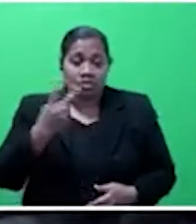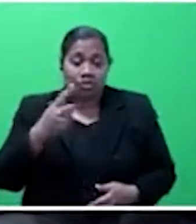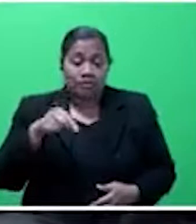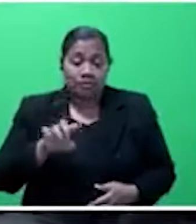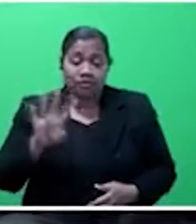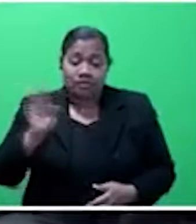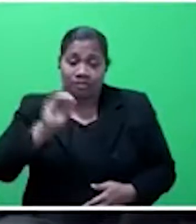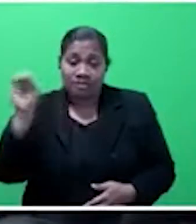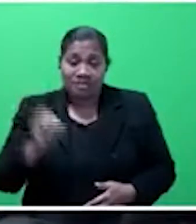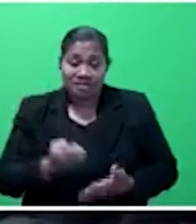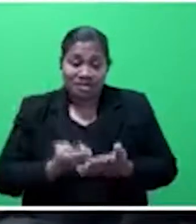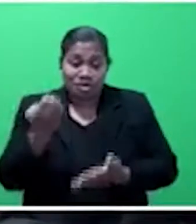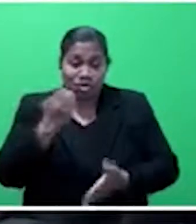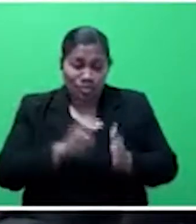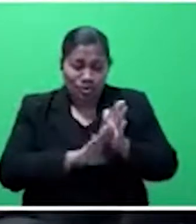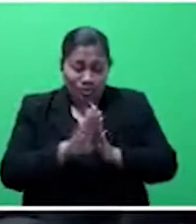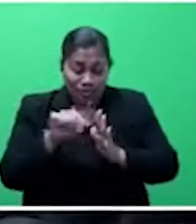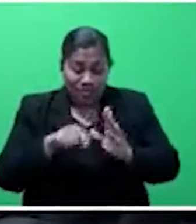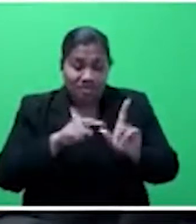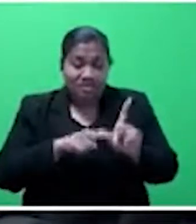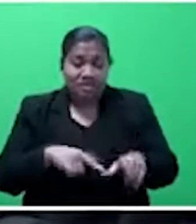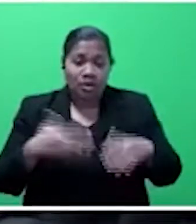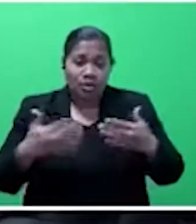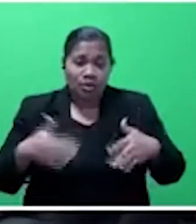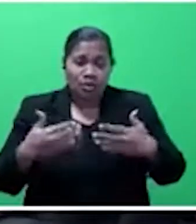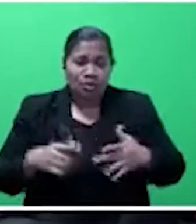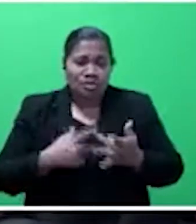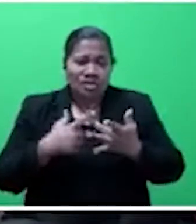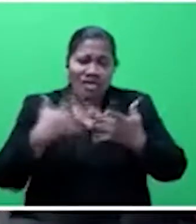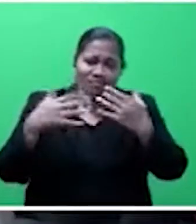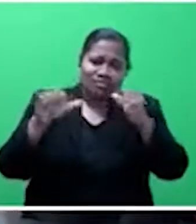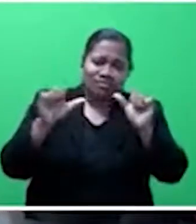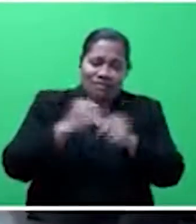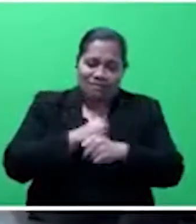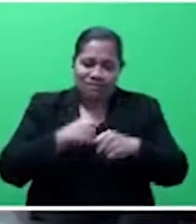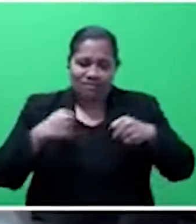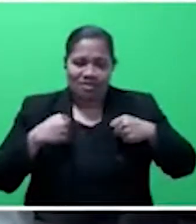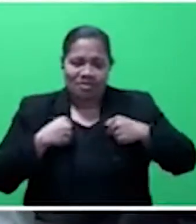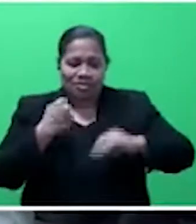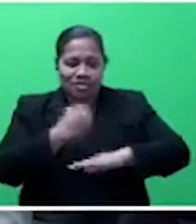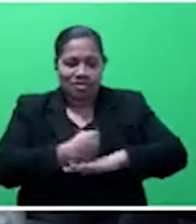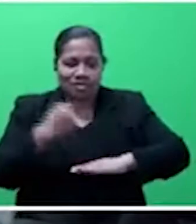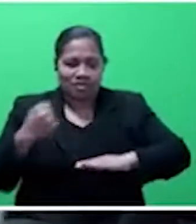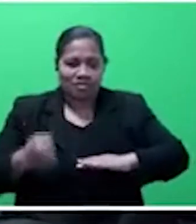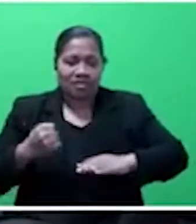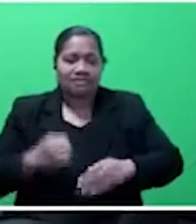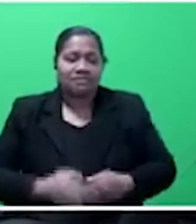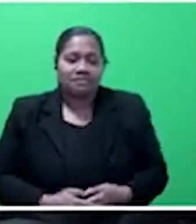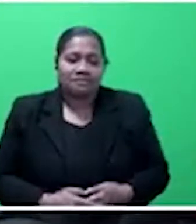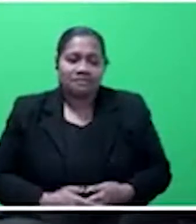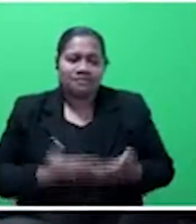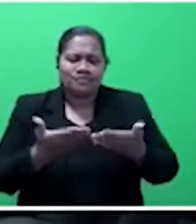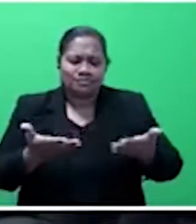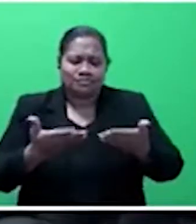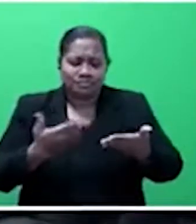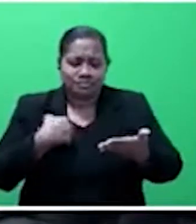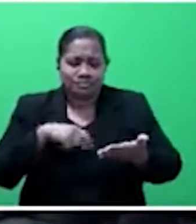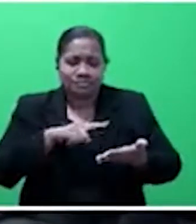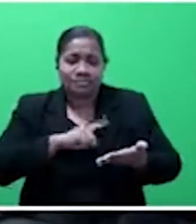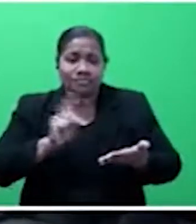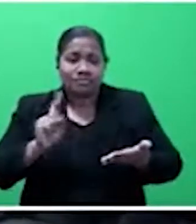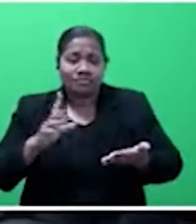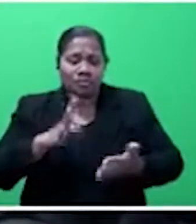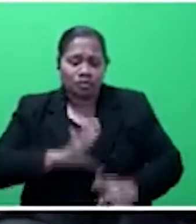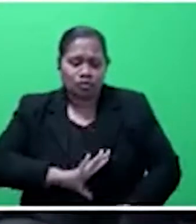year is another milestone achievement for our government. It gives us confidence in planning for the